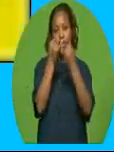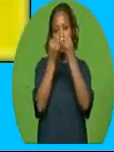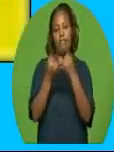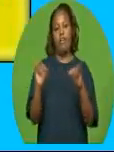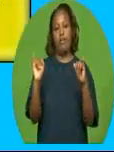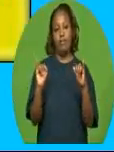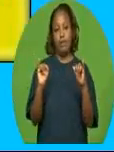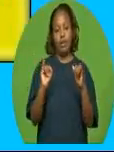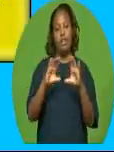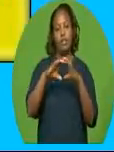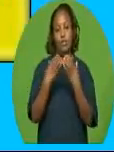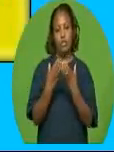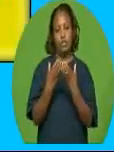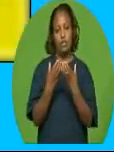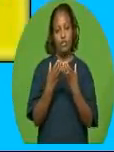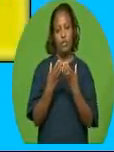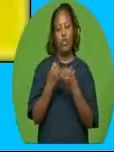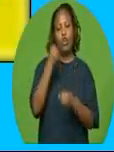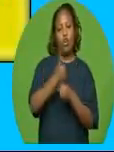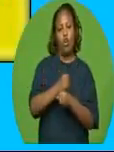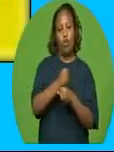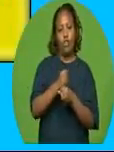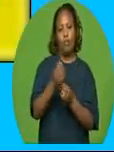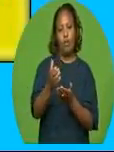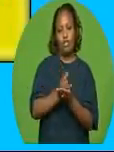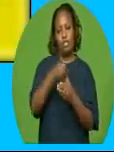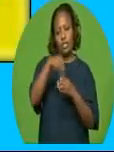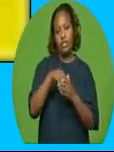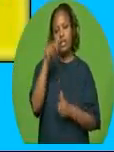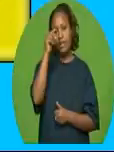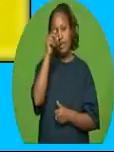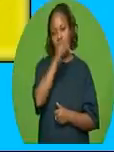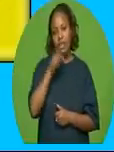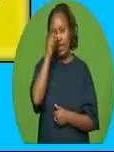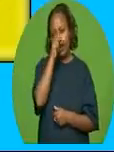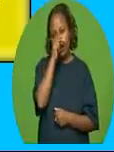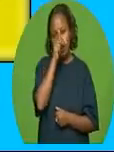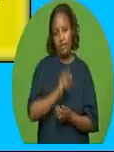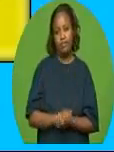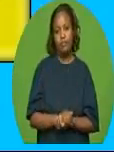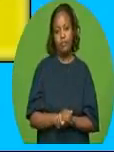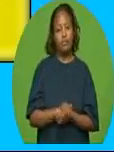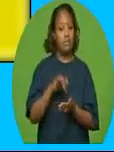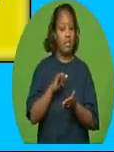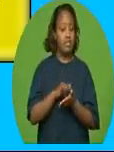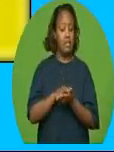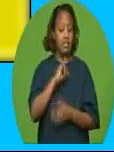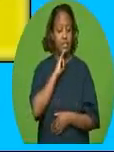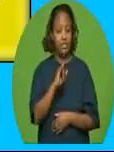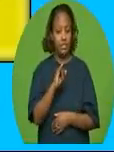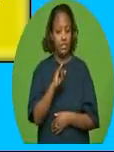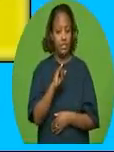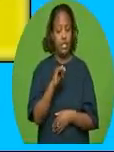Ethiopia divided by the units of coffee produced in Kenya.